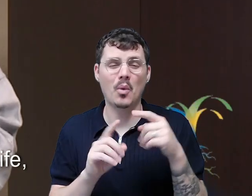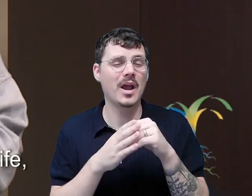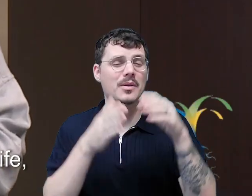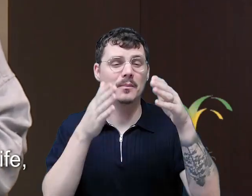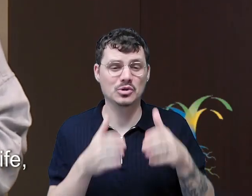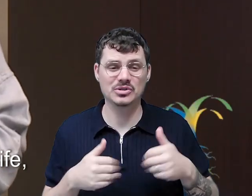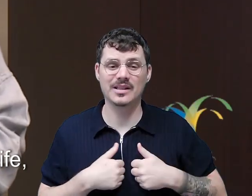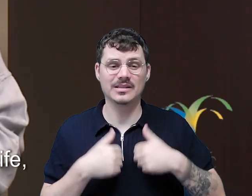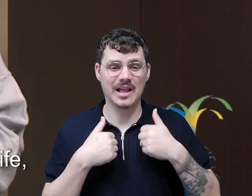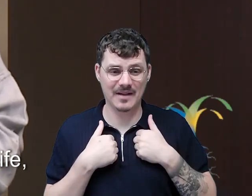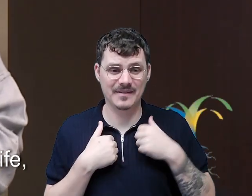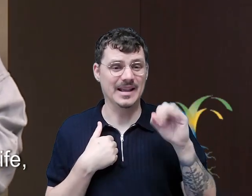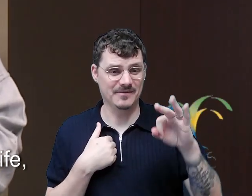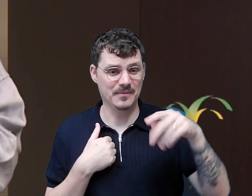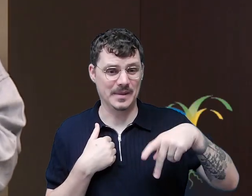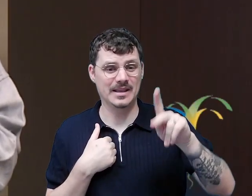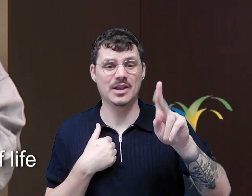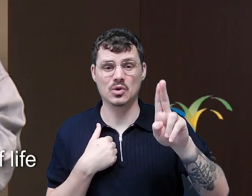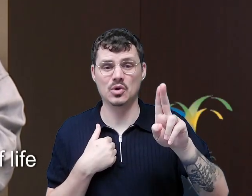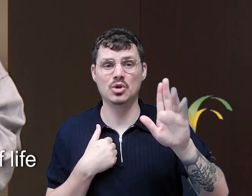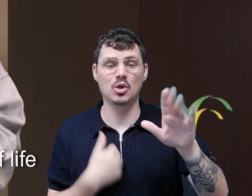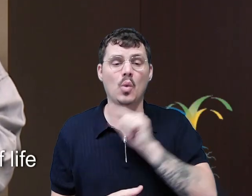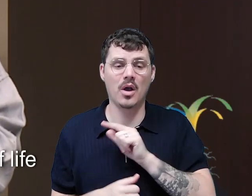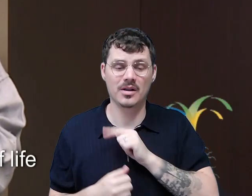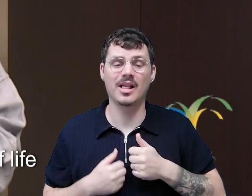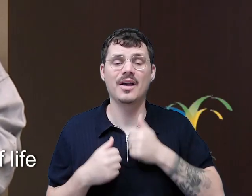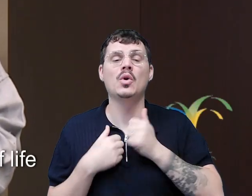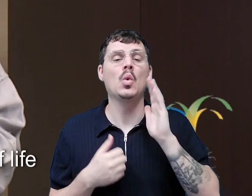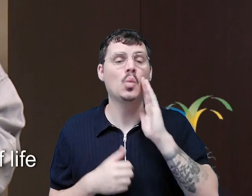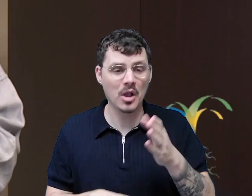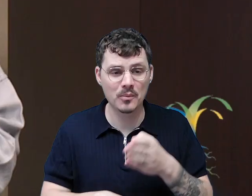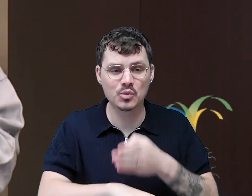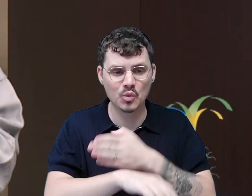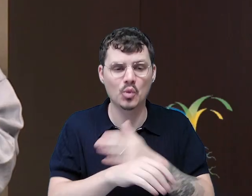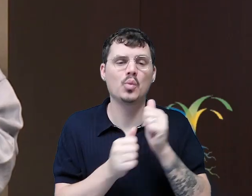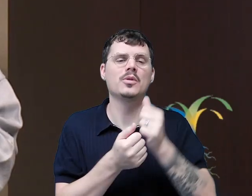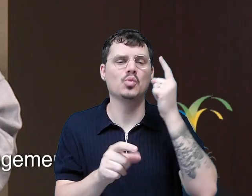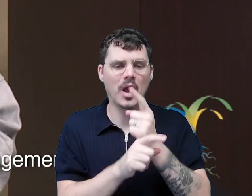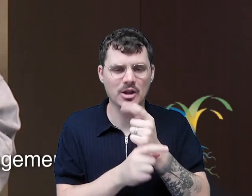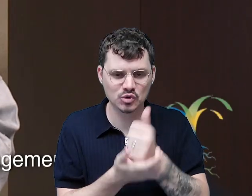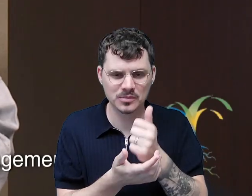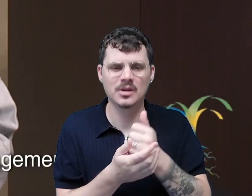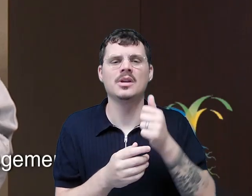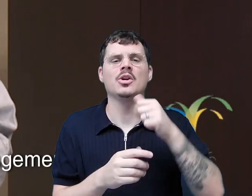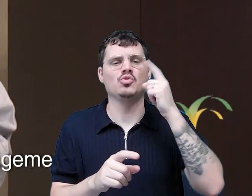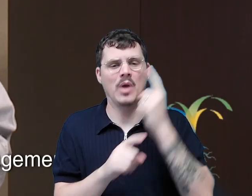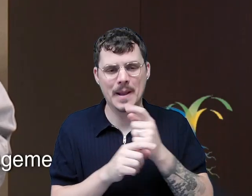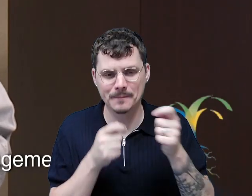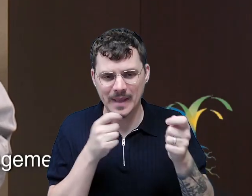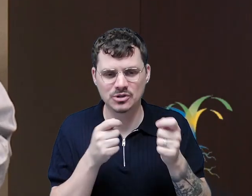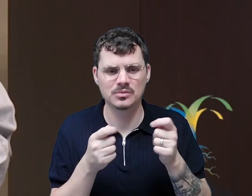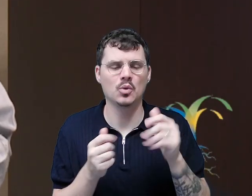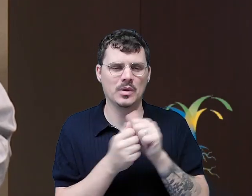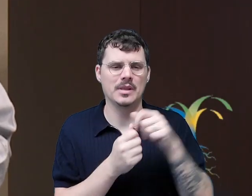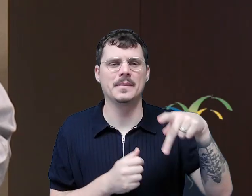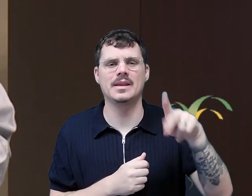that at any point in a person's life, if they have PKU, their quality of life will improve with proper treatment, proper